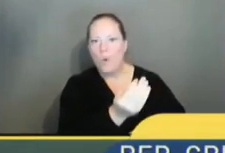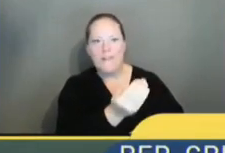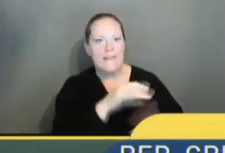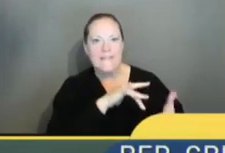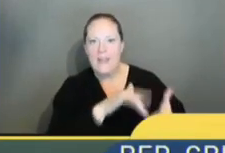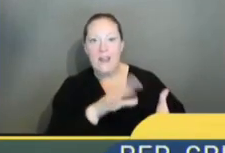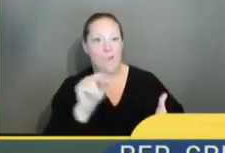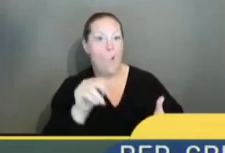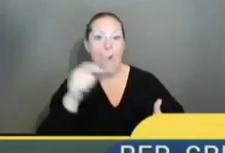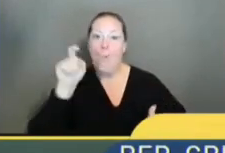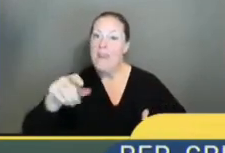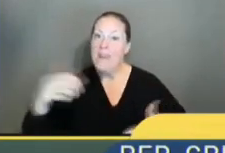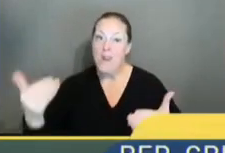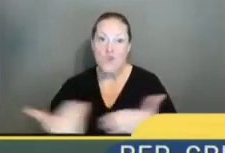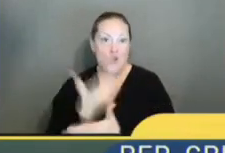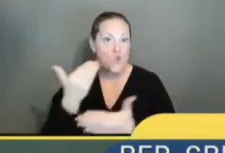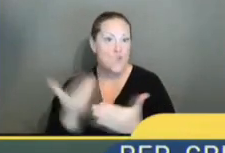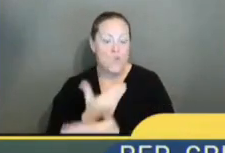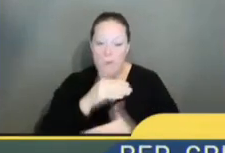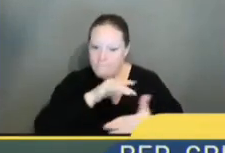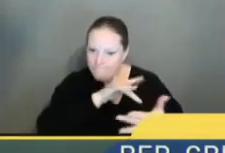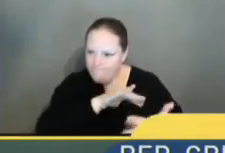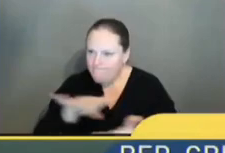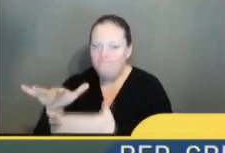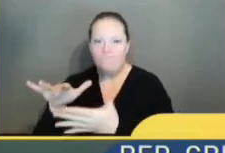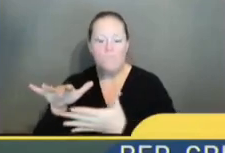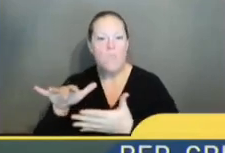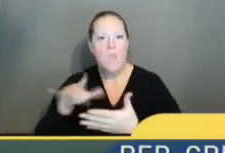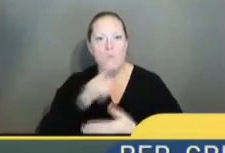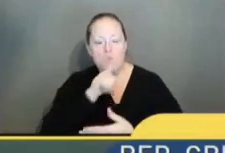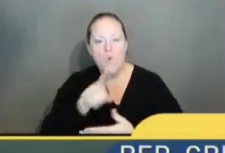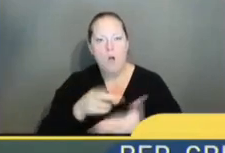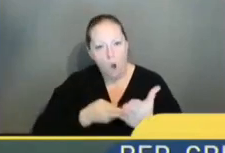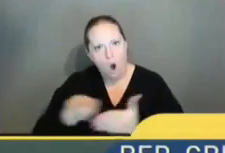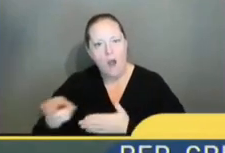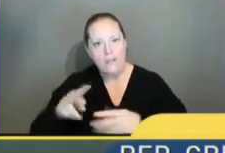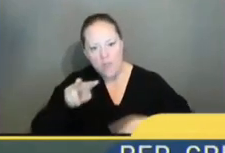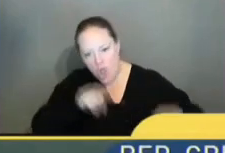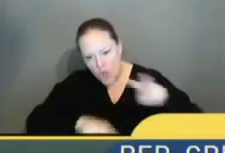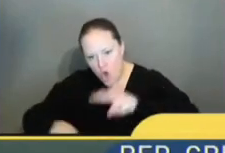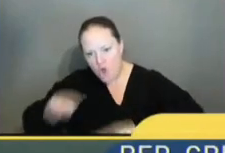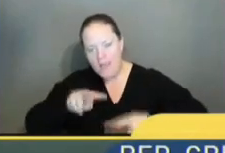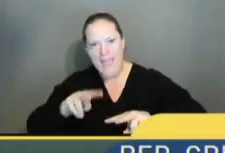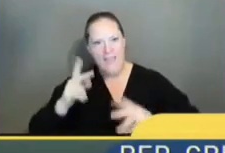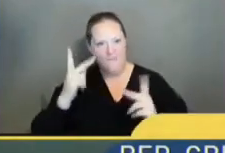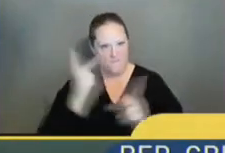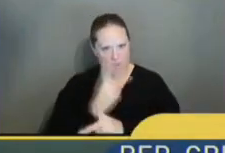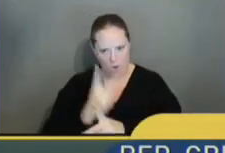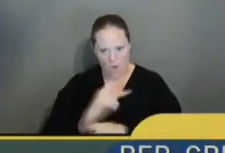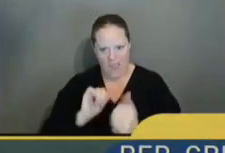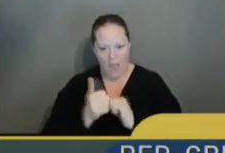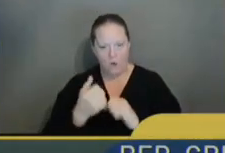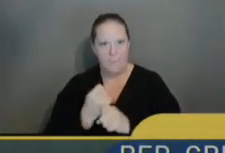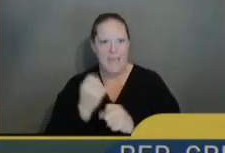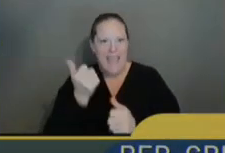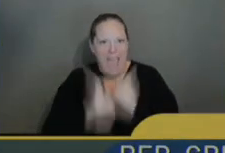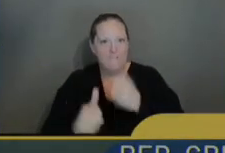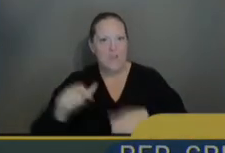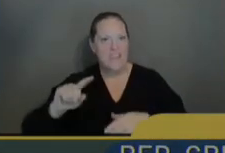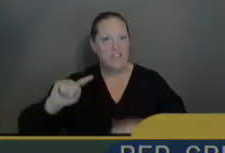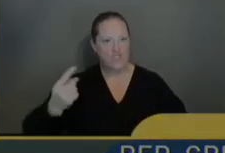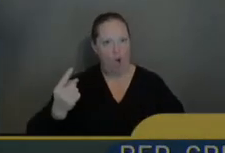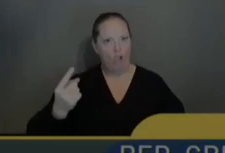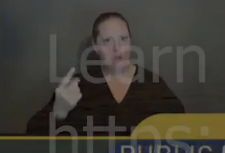going to be able to take an honest look at it and make the trade-offs that we now need to make every tax dollar go farther for our neighbors.